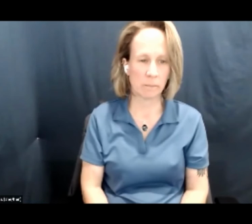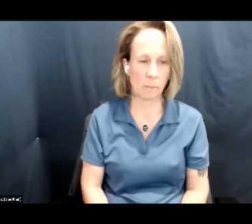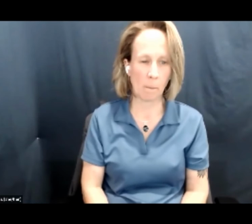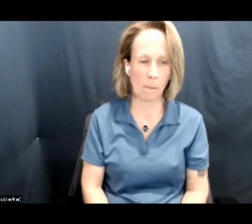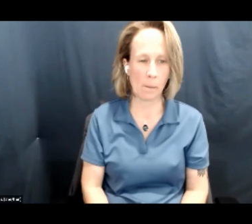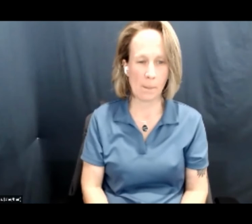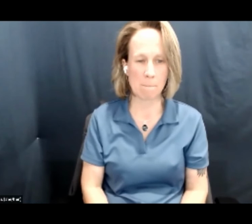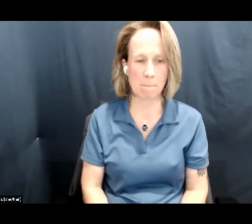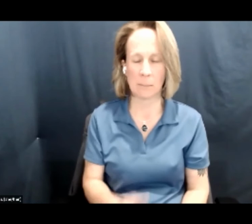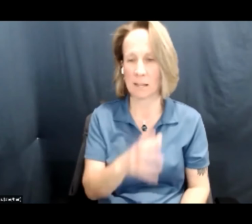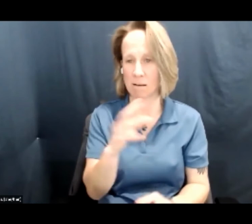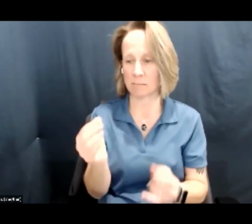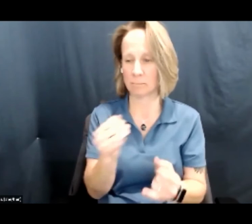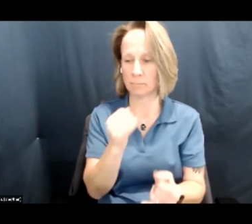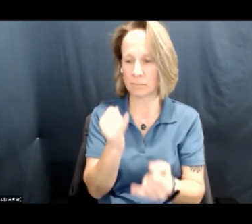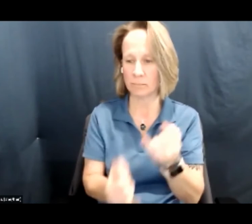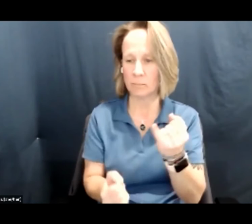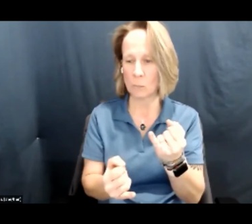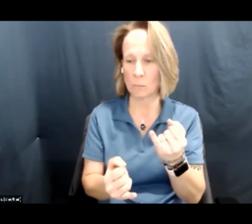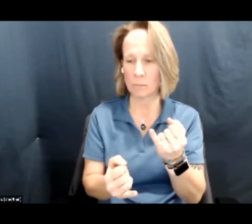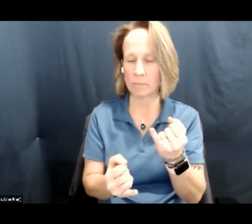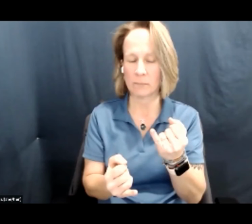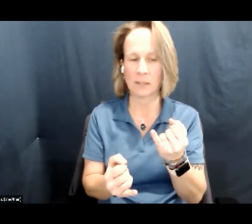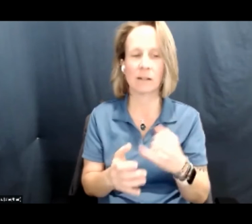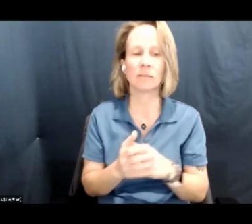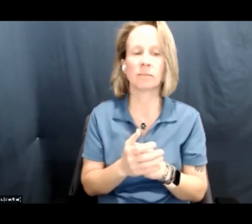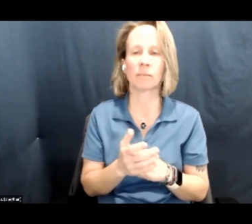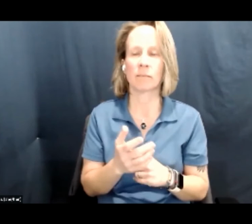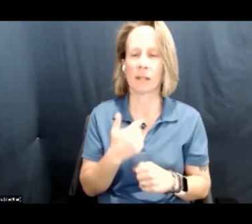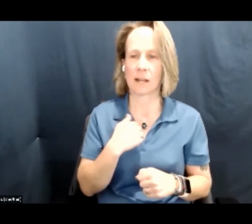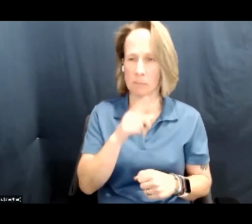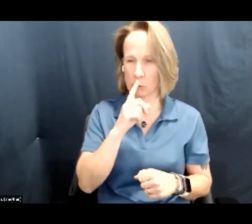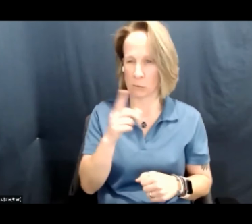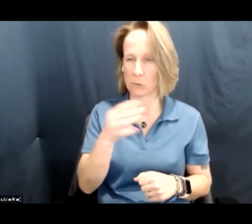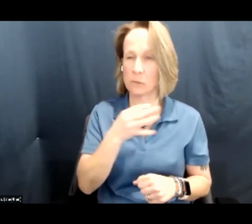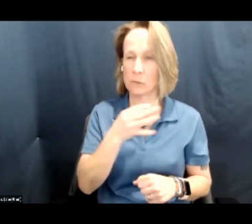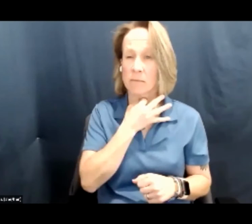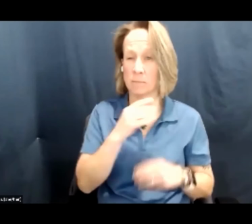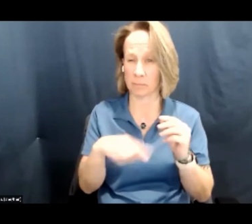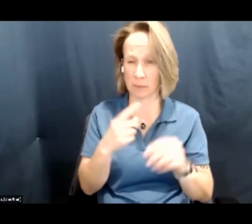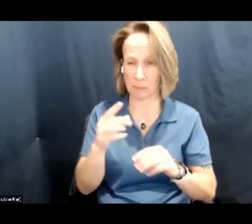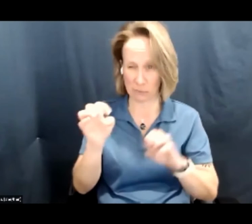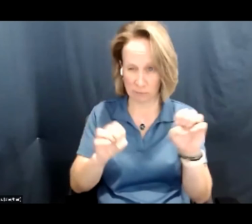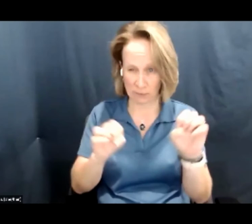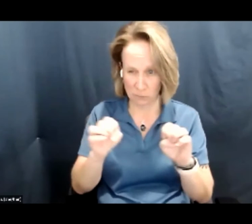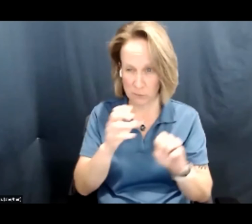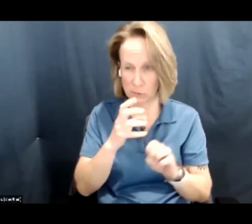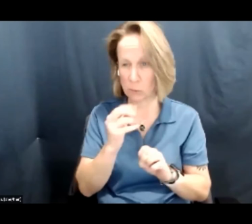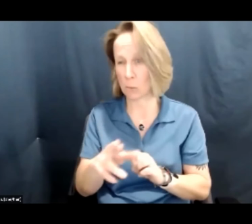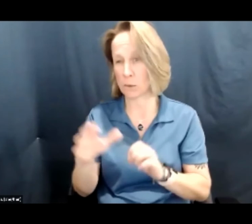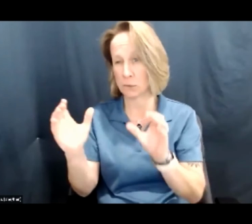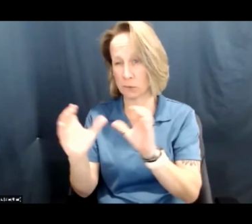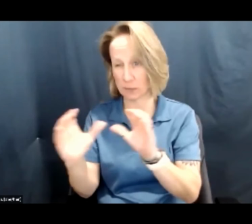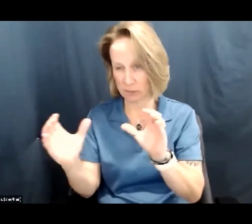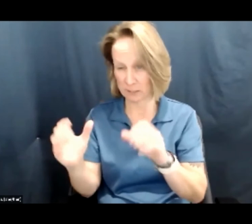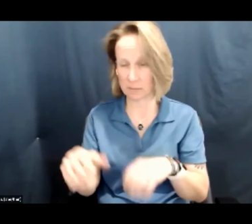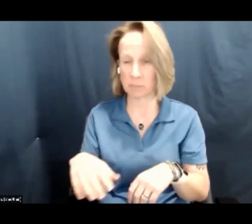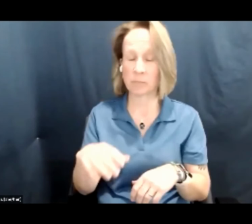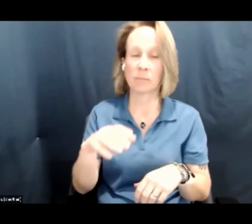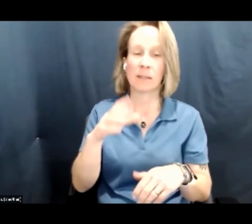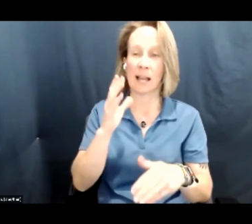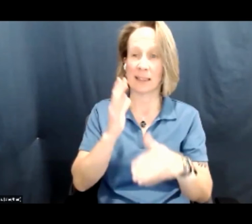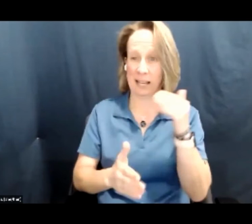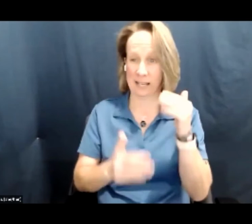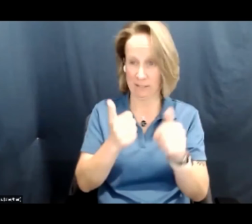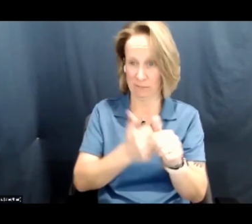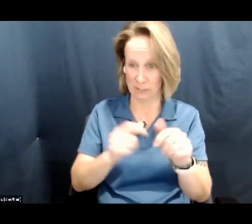And then lastly, I'm sure you're curious about your evaluation and certificate. So at the end of each day,